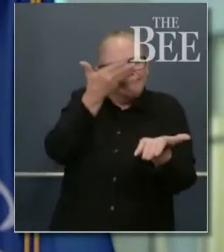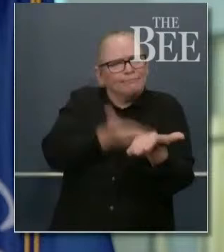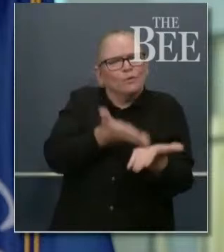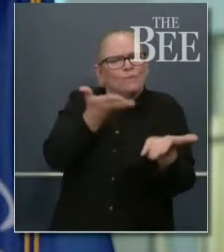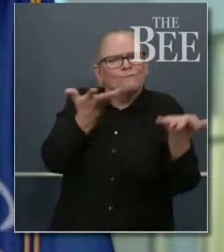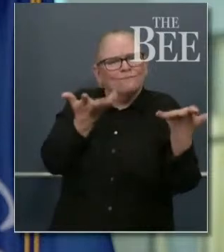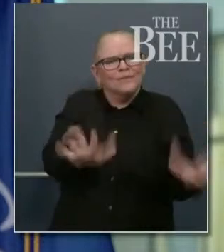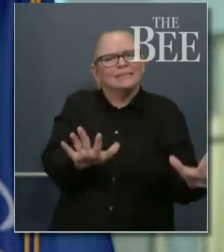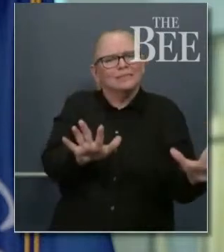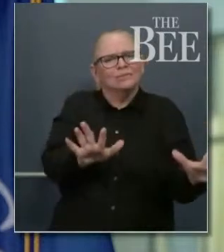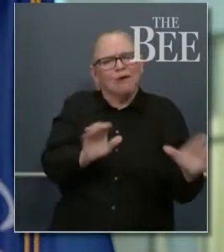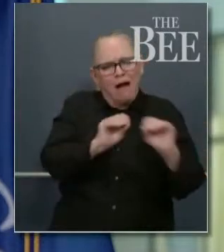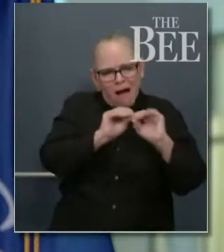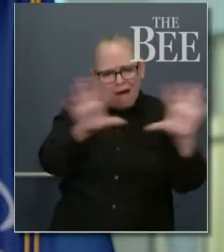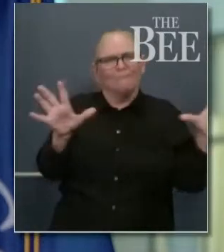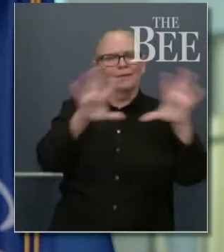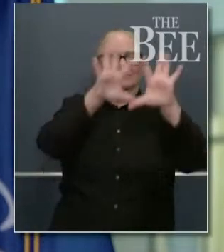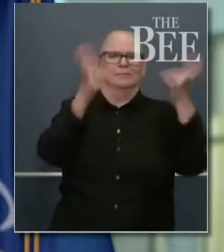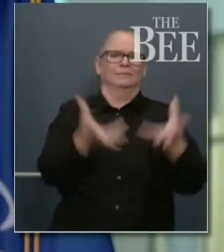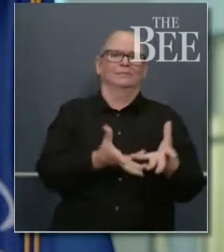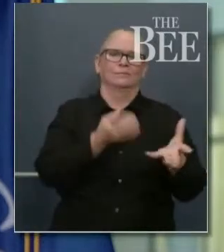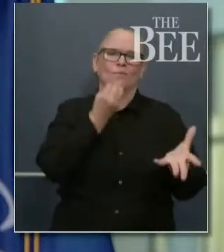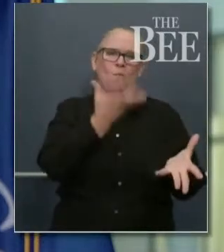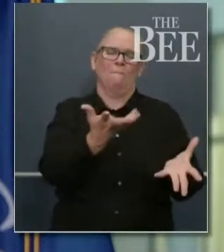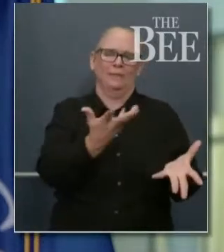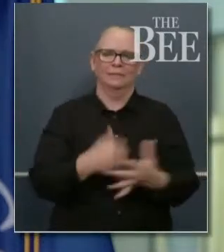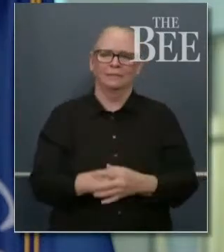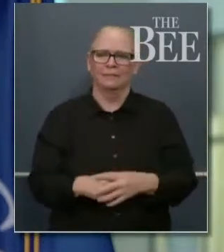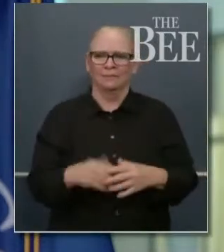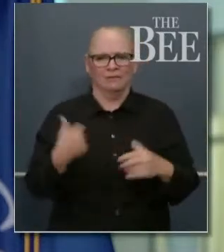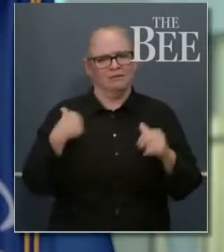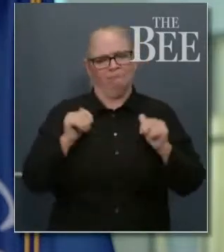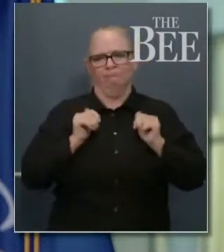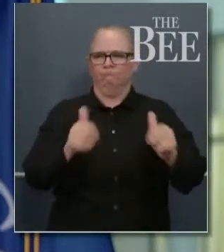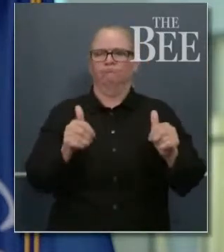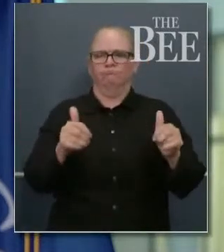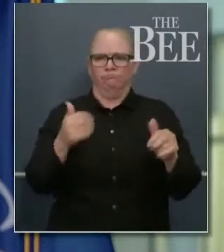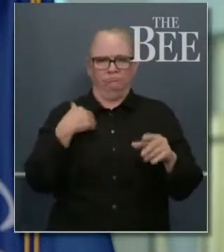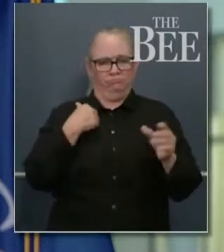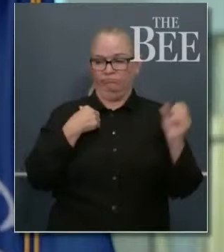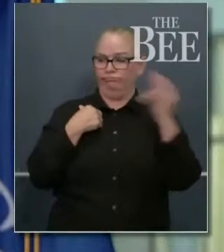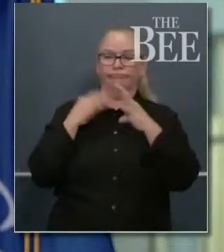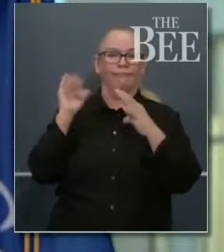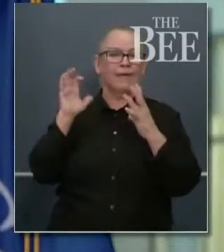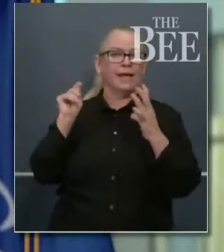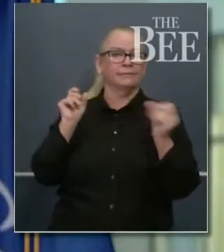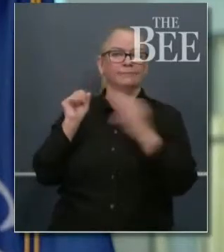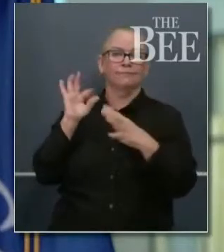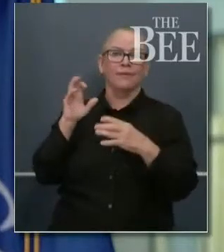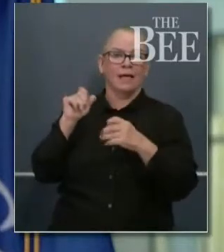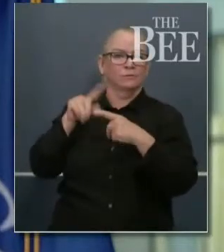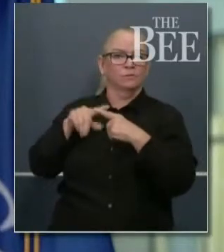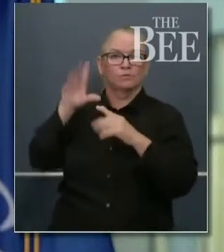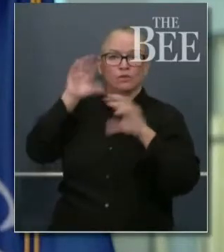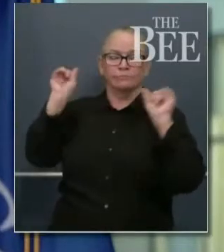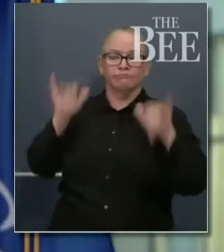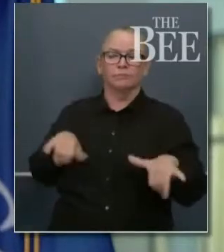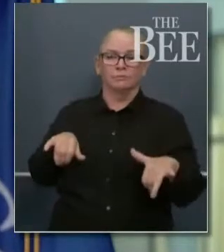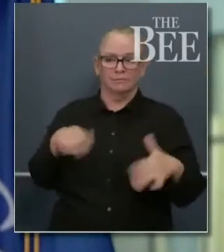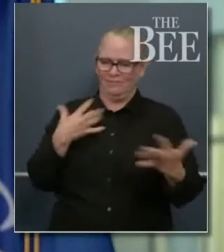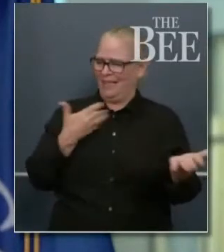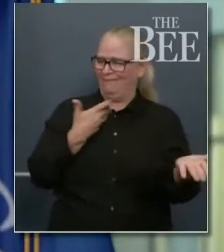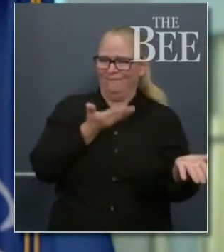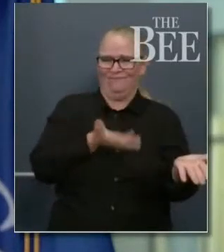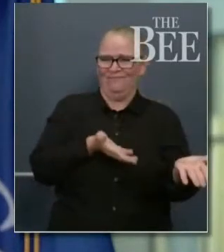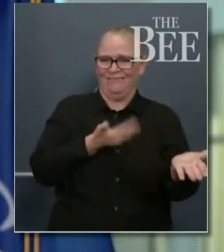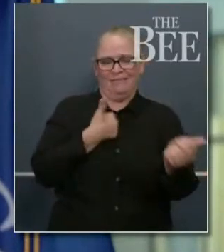we'll continue not just to assert our own set of facts, but readily available facts that are in evidence and align